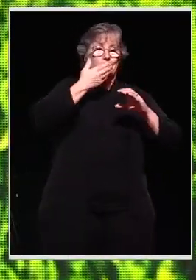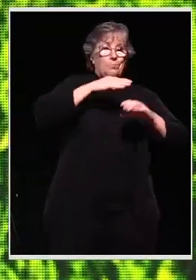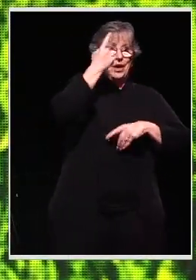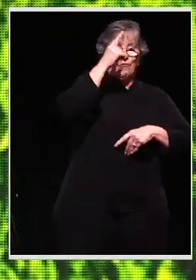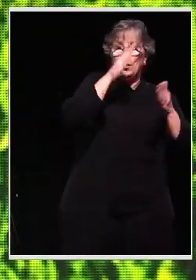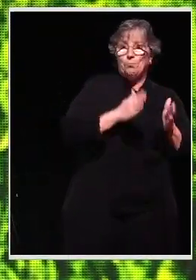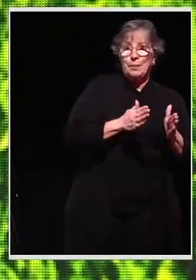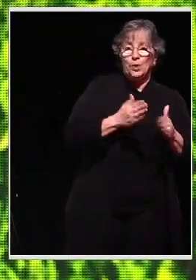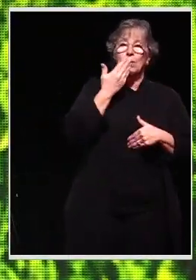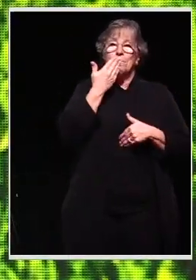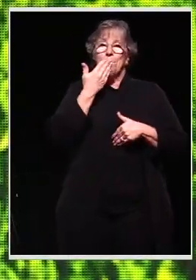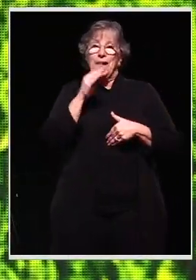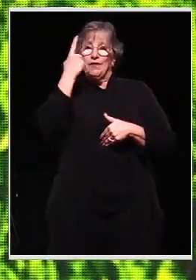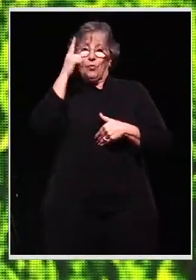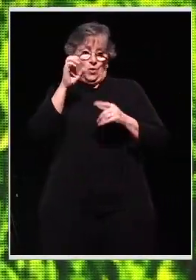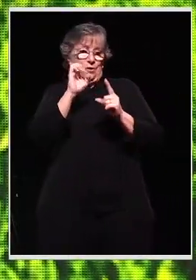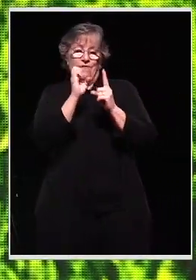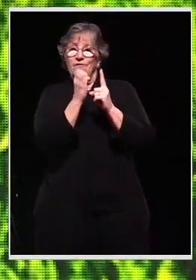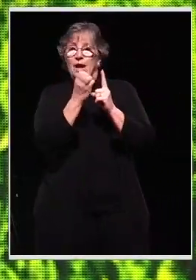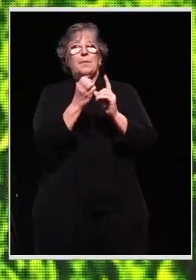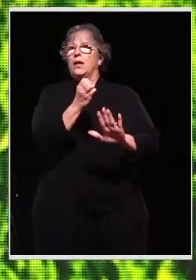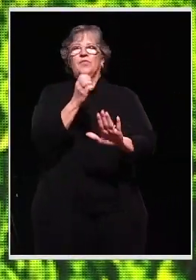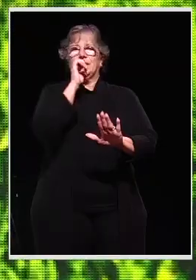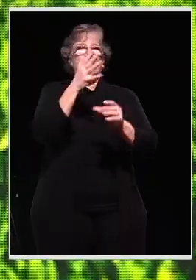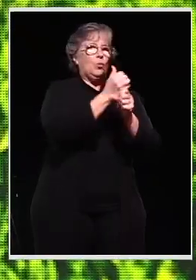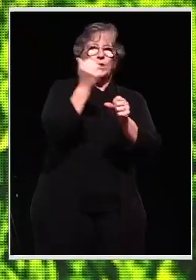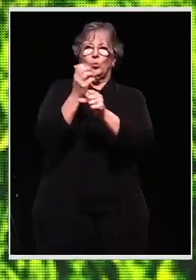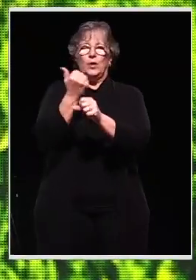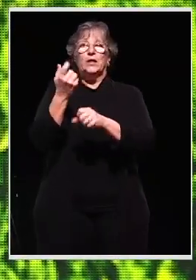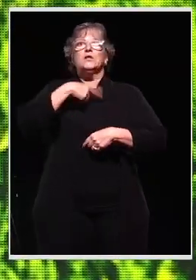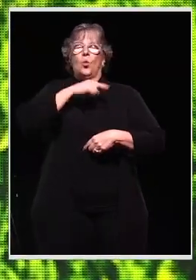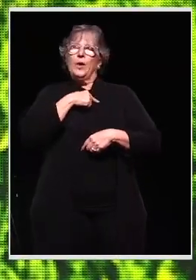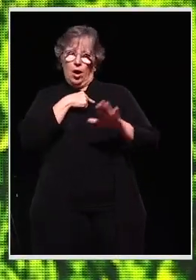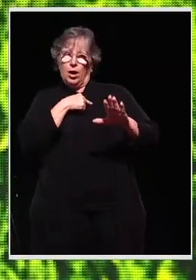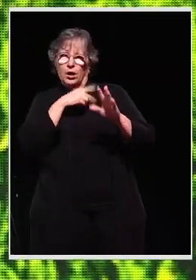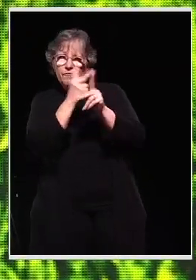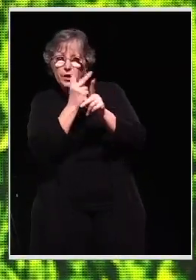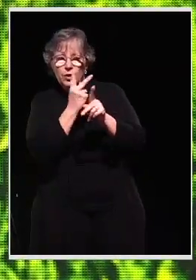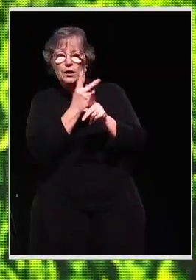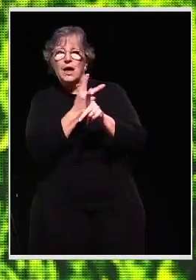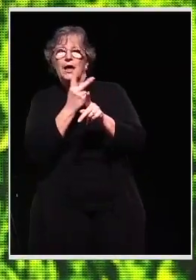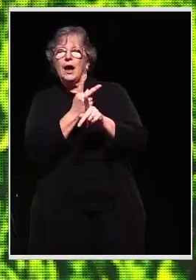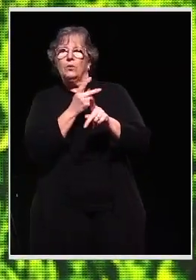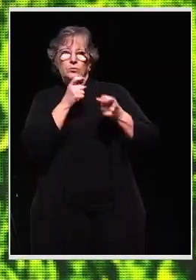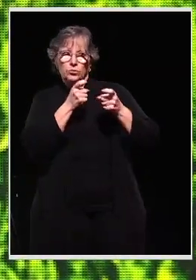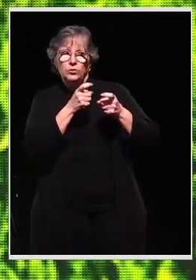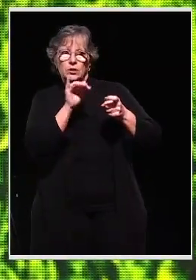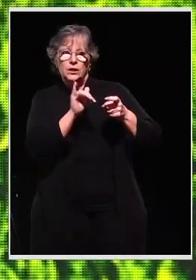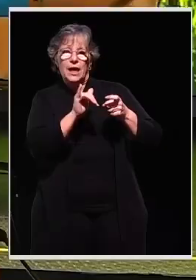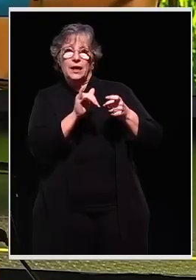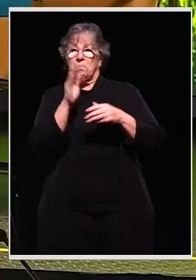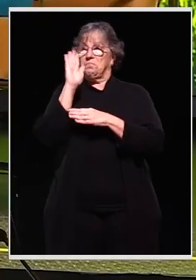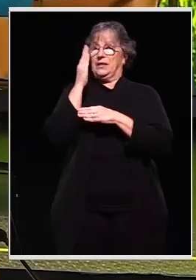people or bad for the environment or something, that is not a win-win. So we're on top of that, and that's where a lot of the cool innovation's happening. It sounds